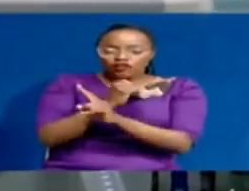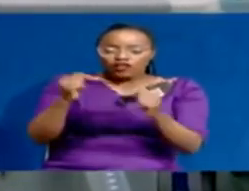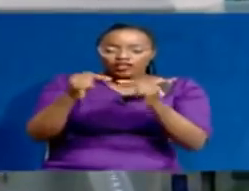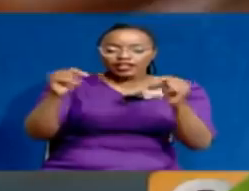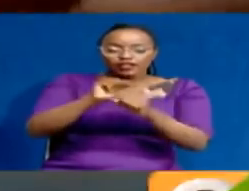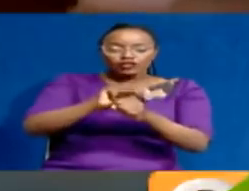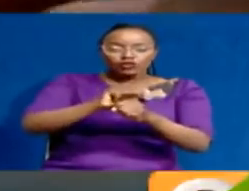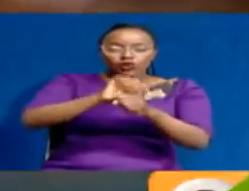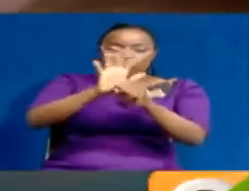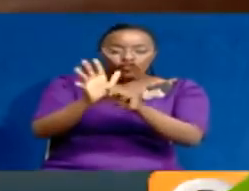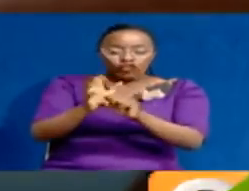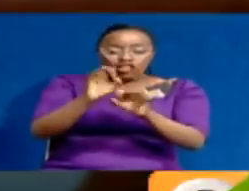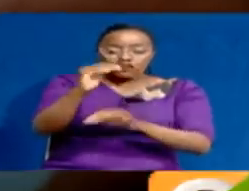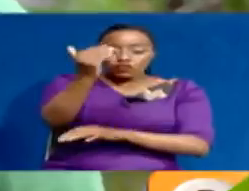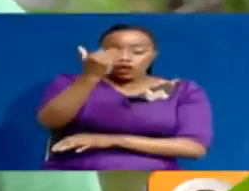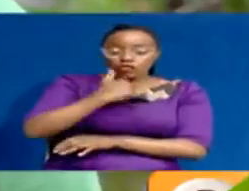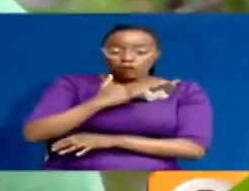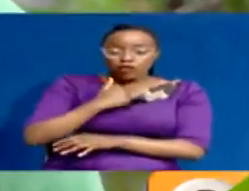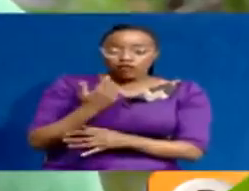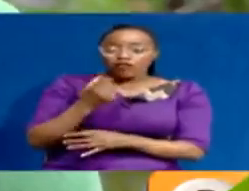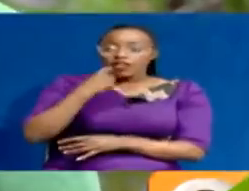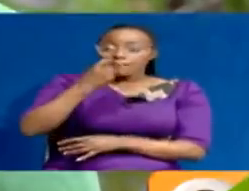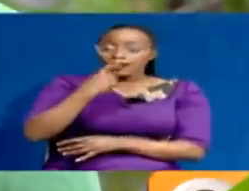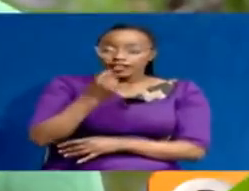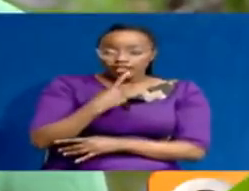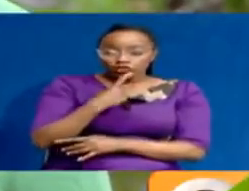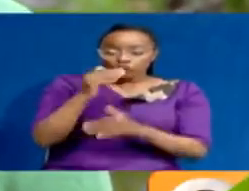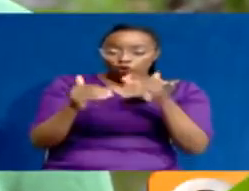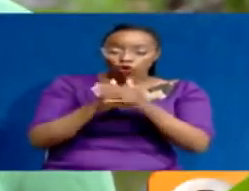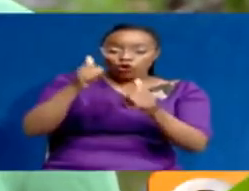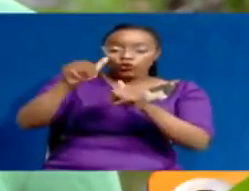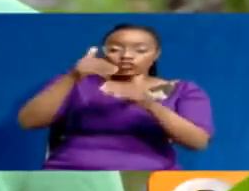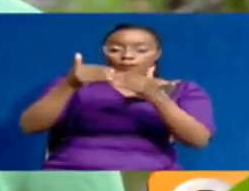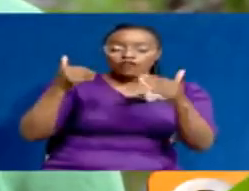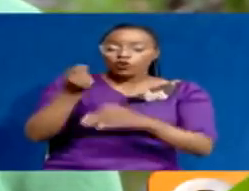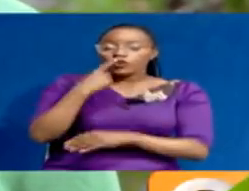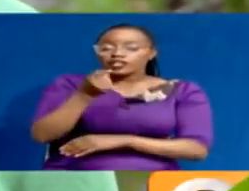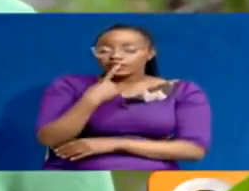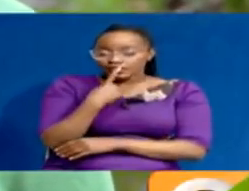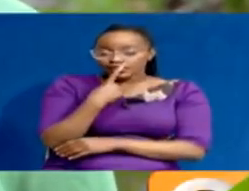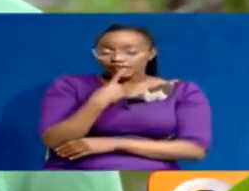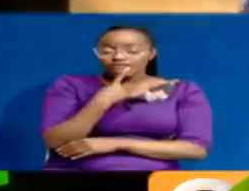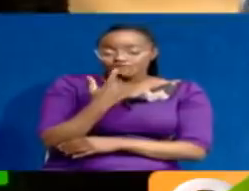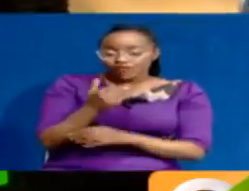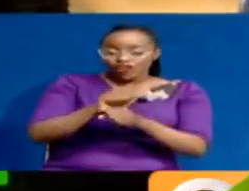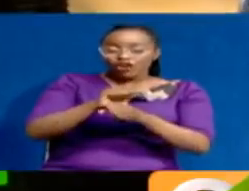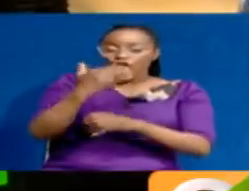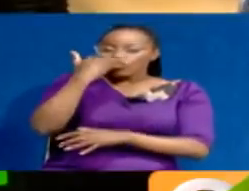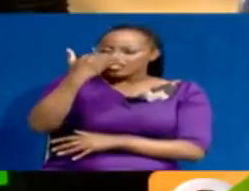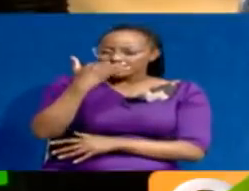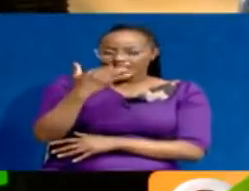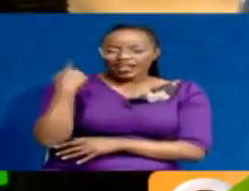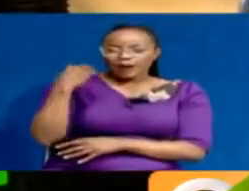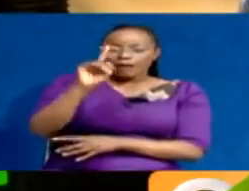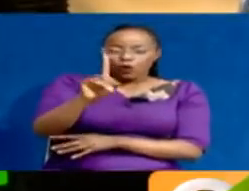invisible enemy. If you ask me, of all the medications that we use to treat COVID, oxygen is number one. Now,